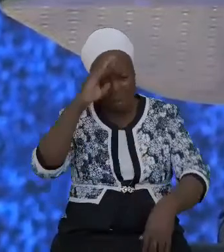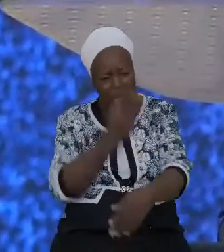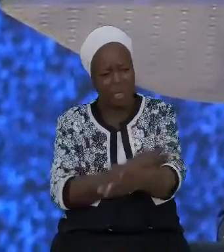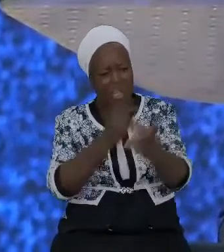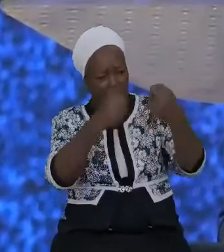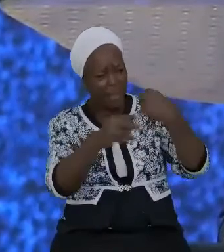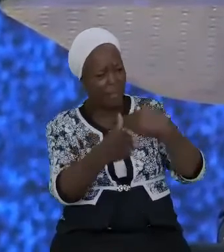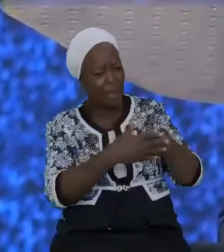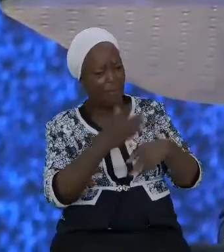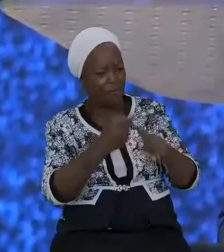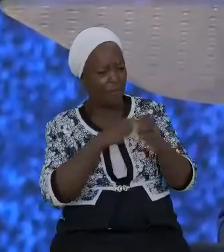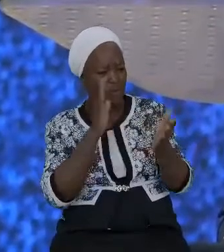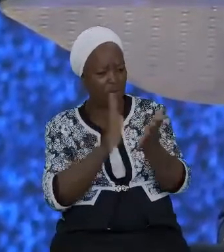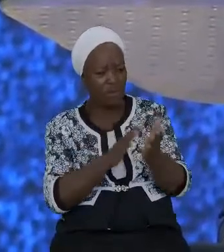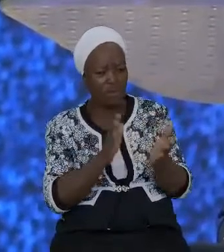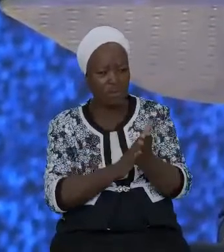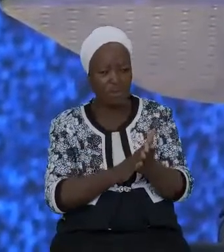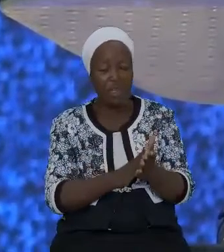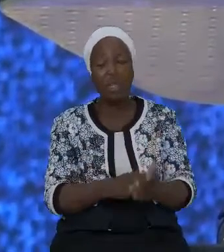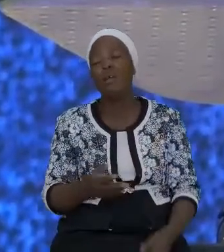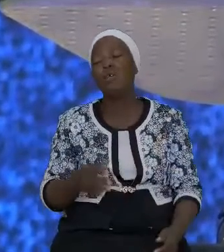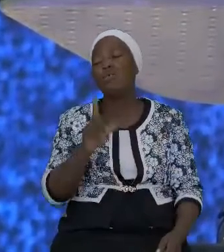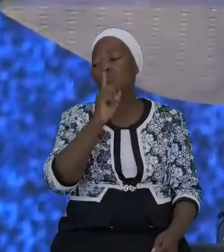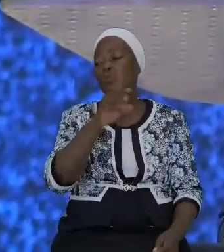not stay in school.